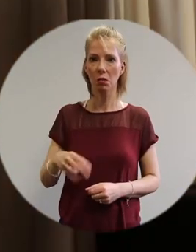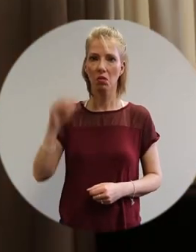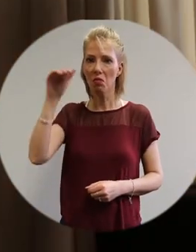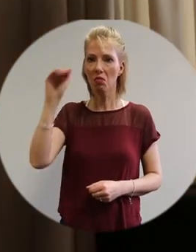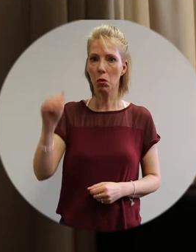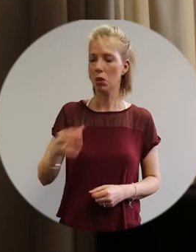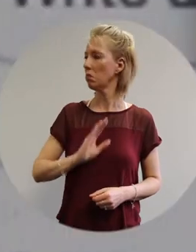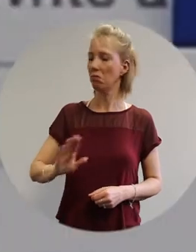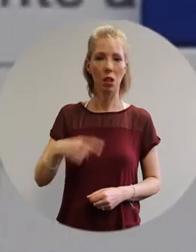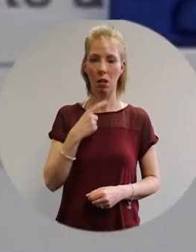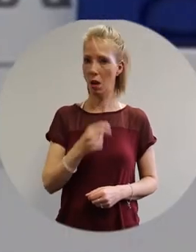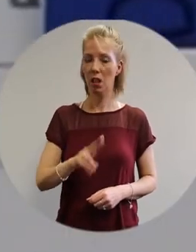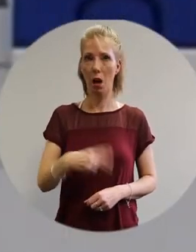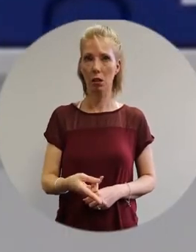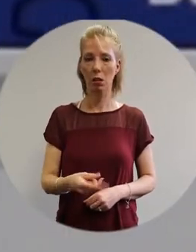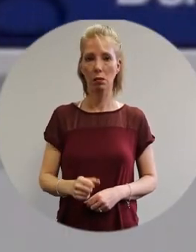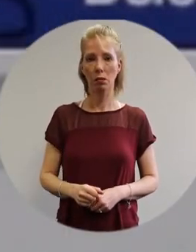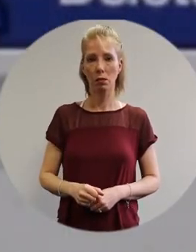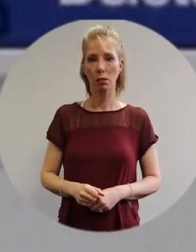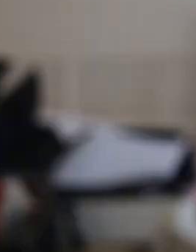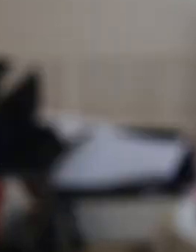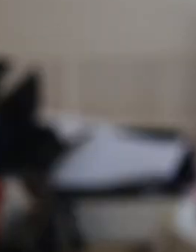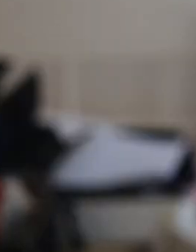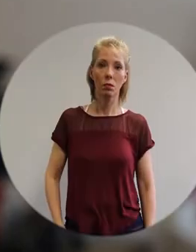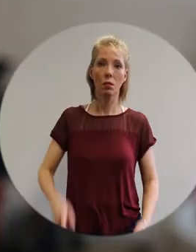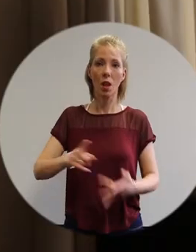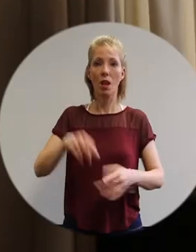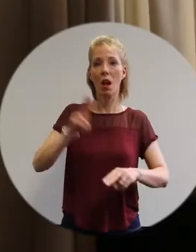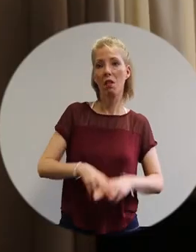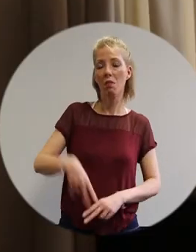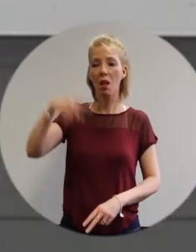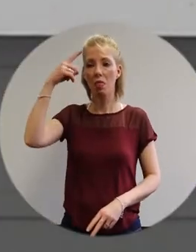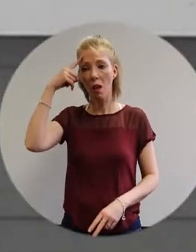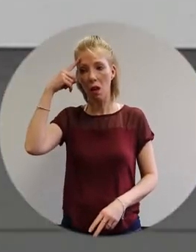When someone is blocked they won't be able to contact you anymore or view your information.